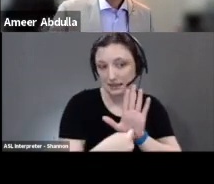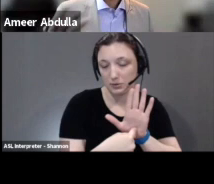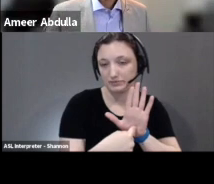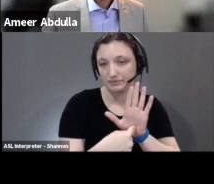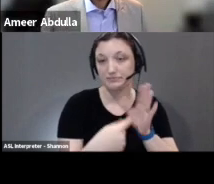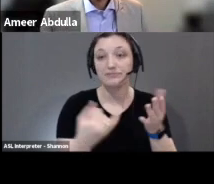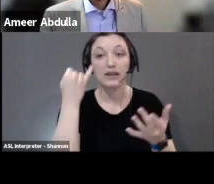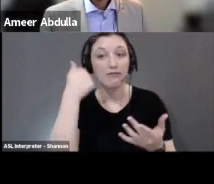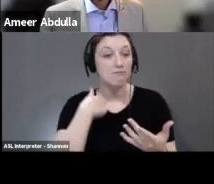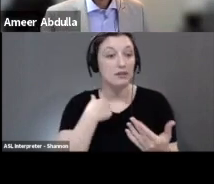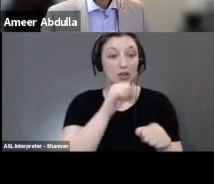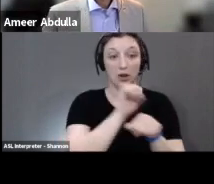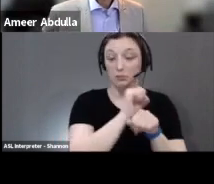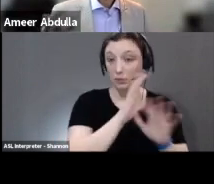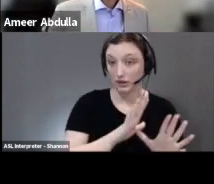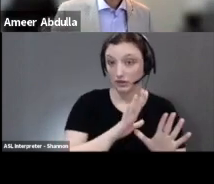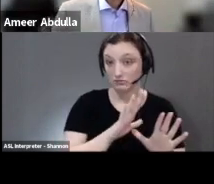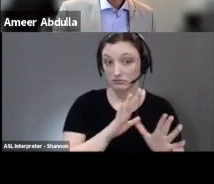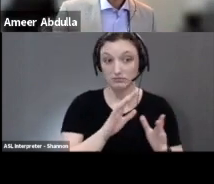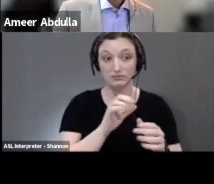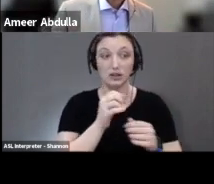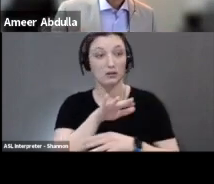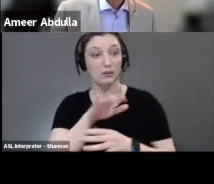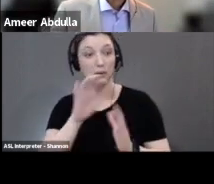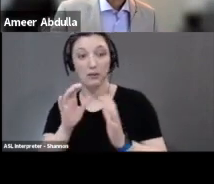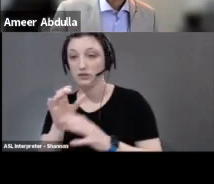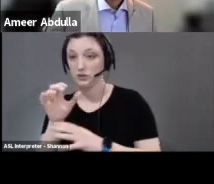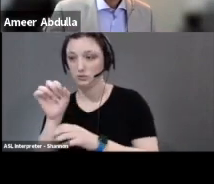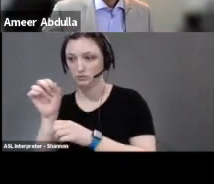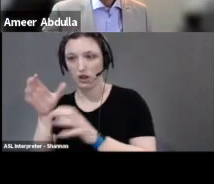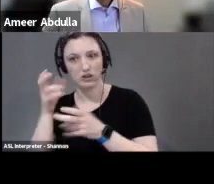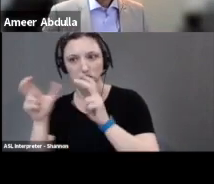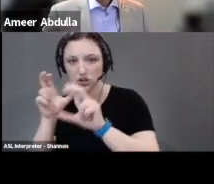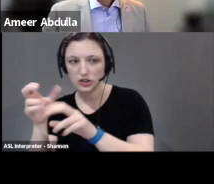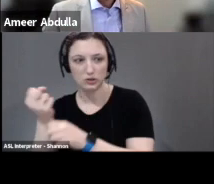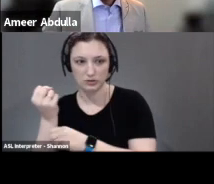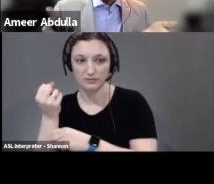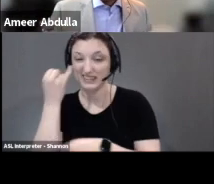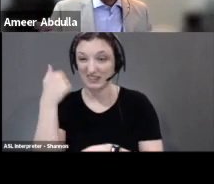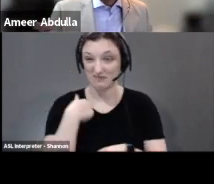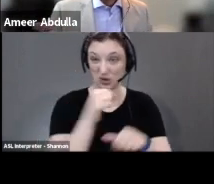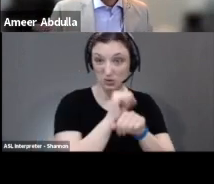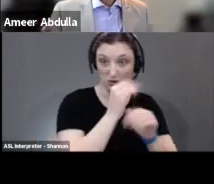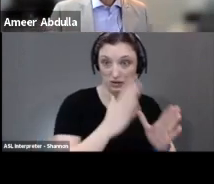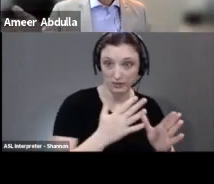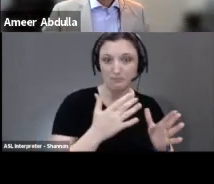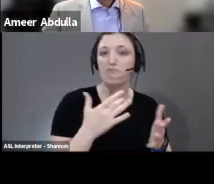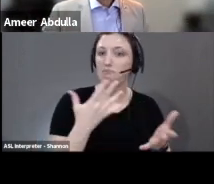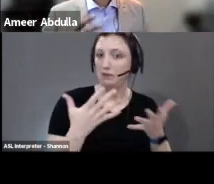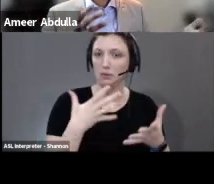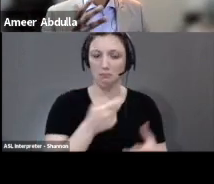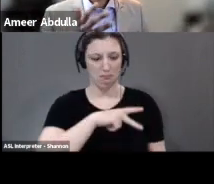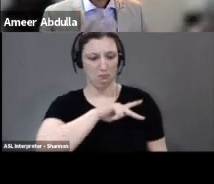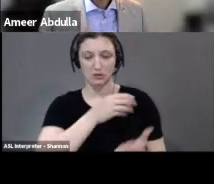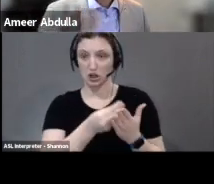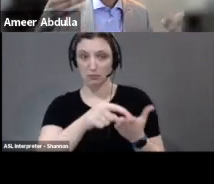employee versus a shareholder. Well, if I'm an employee, generally you'd want to increase your personal compensation. You want to raise,